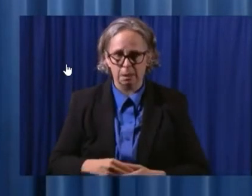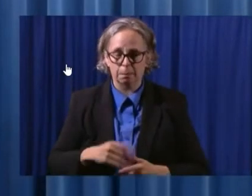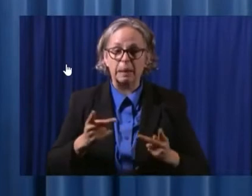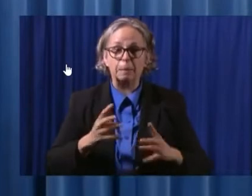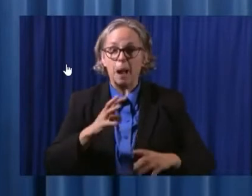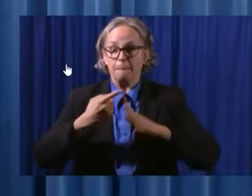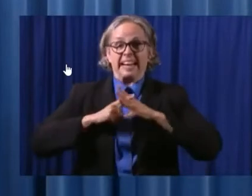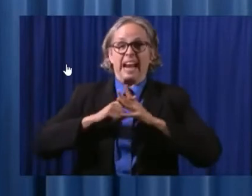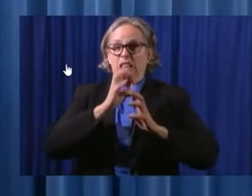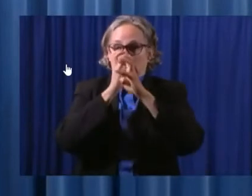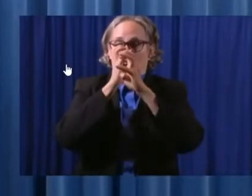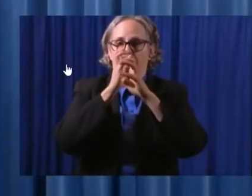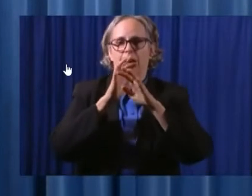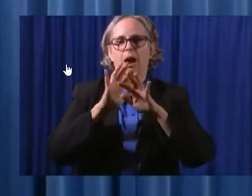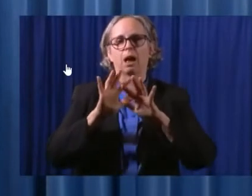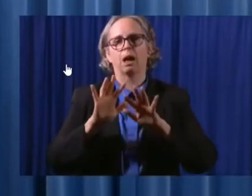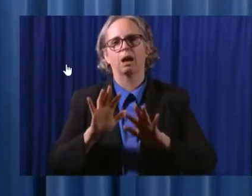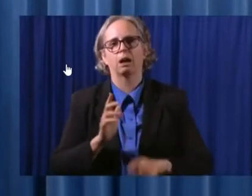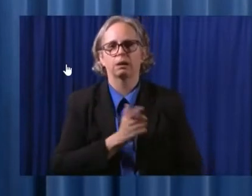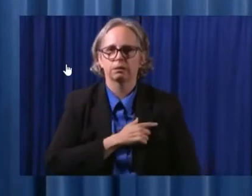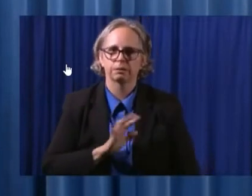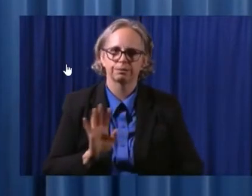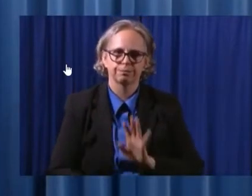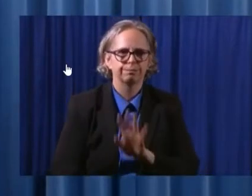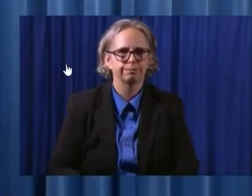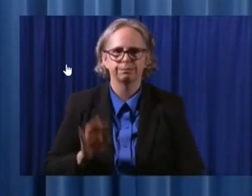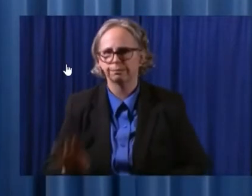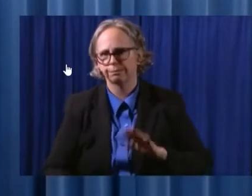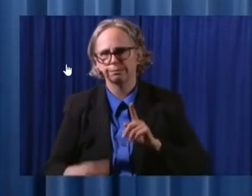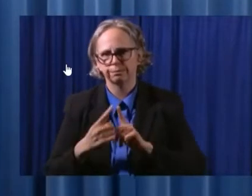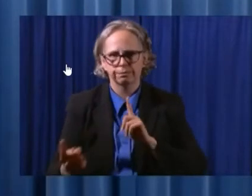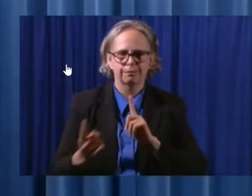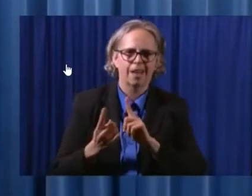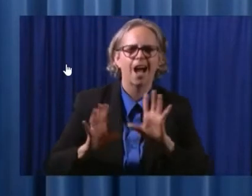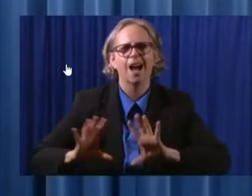have taken to this point are in danger, frankly, of being reversed.